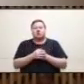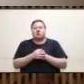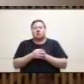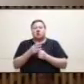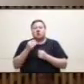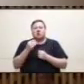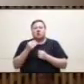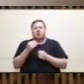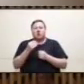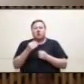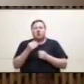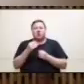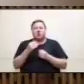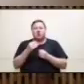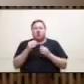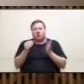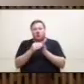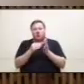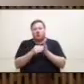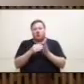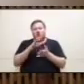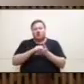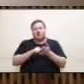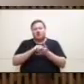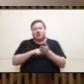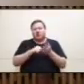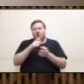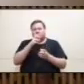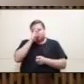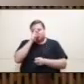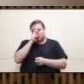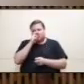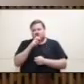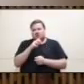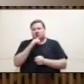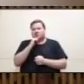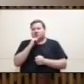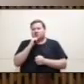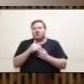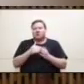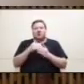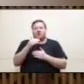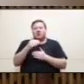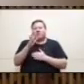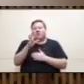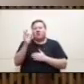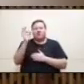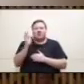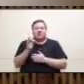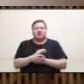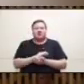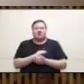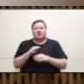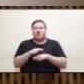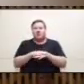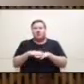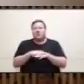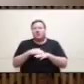that deduction is strict and must not be above 25%. That is what the Basic Condition of Employment Act is saying.